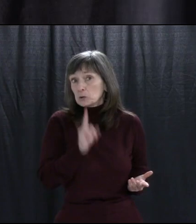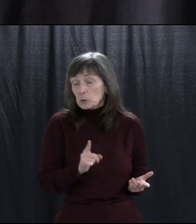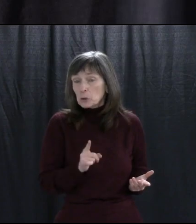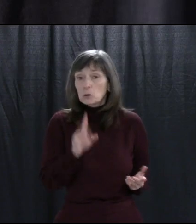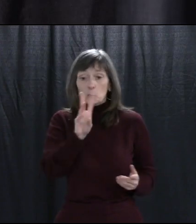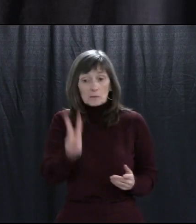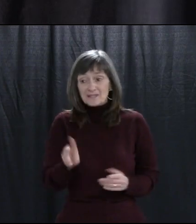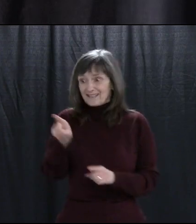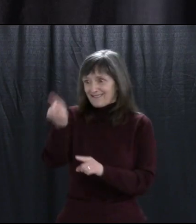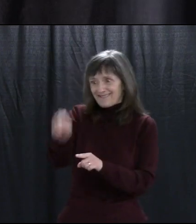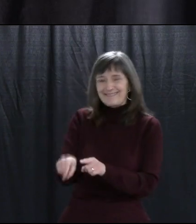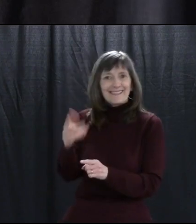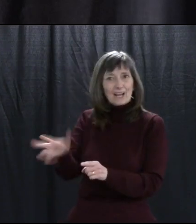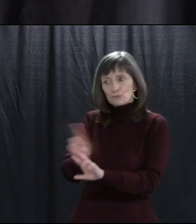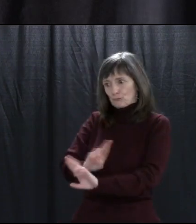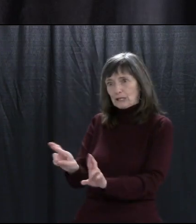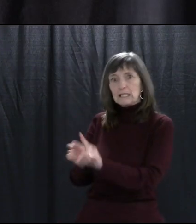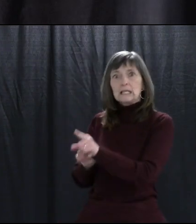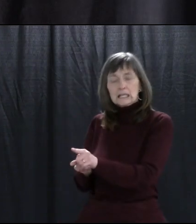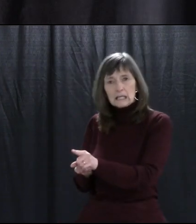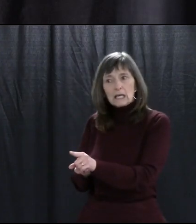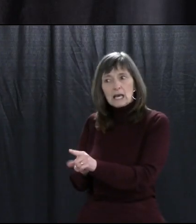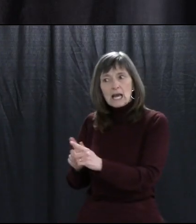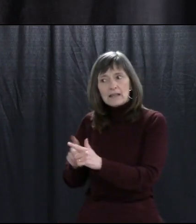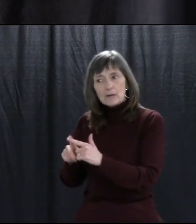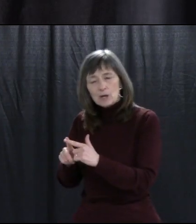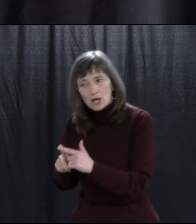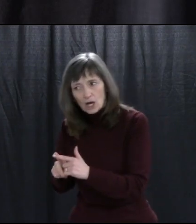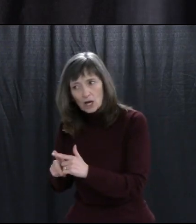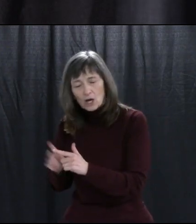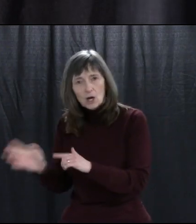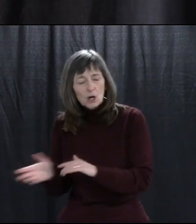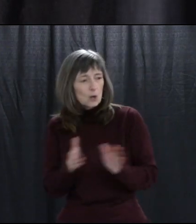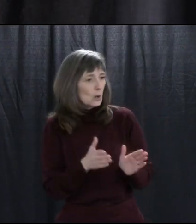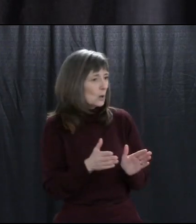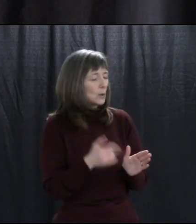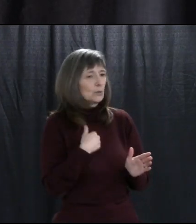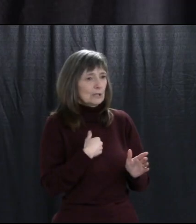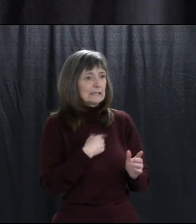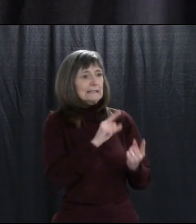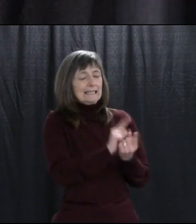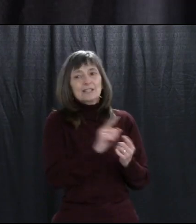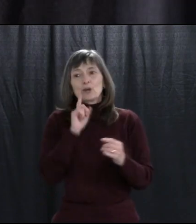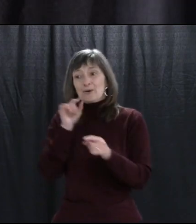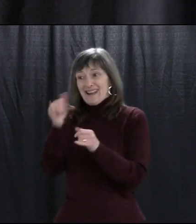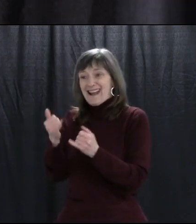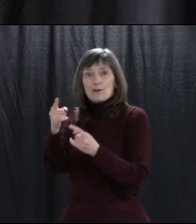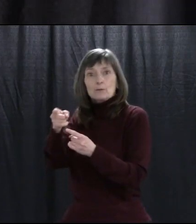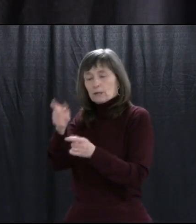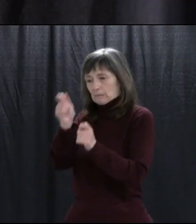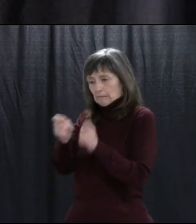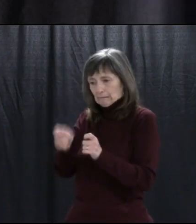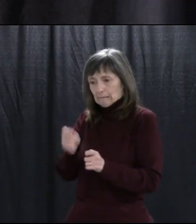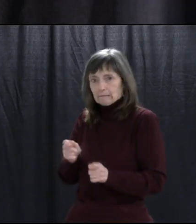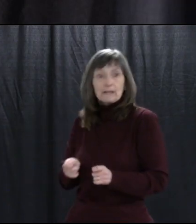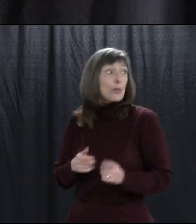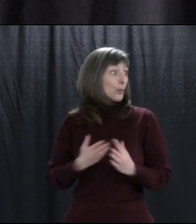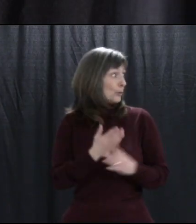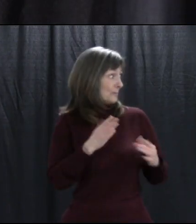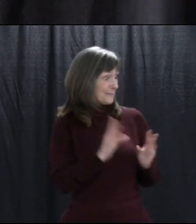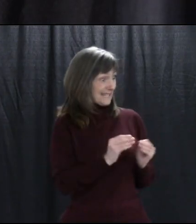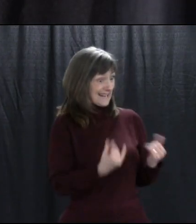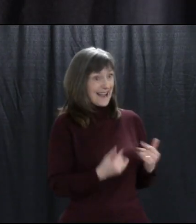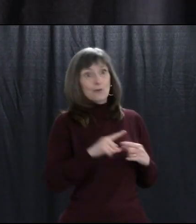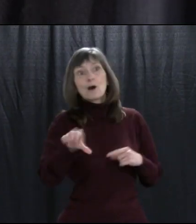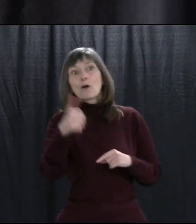to post, and then we realized that we were going in a different direction, so we're actually retyping them as this meeting goes on.